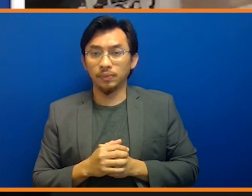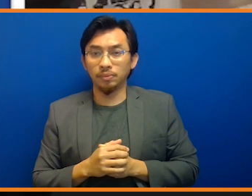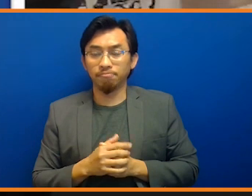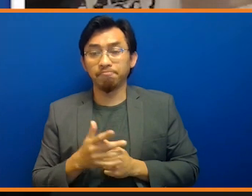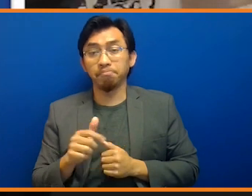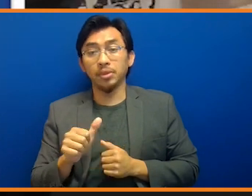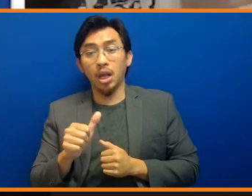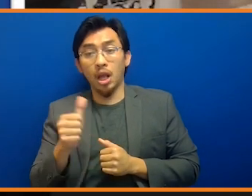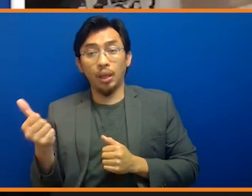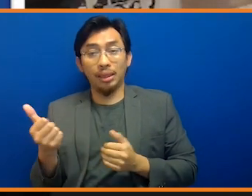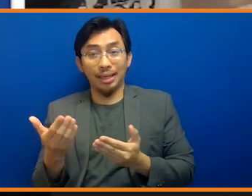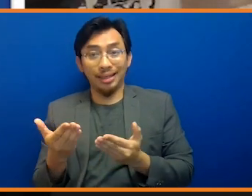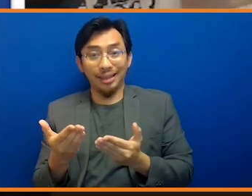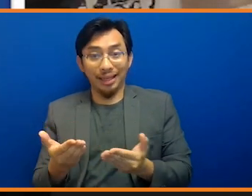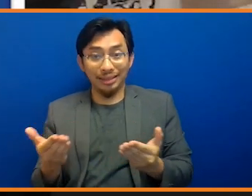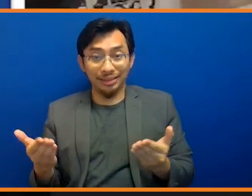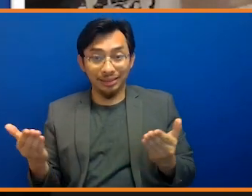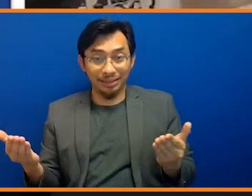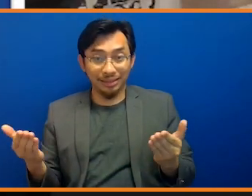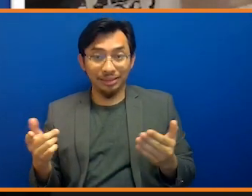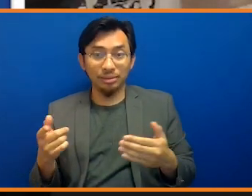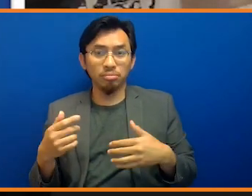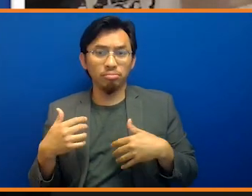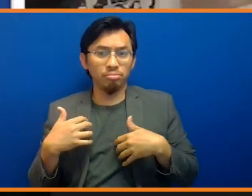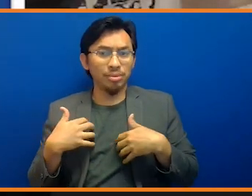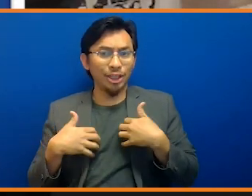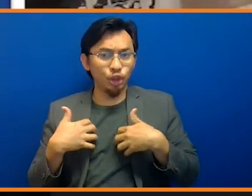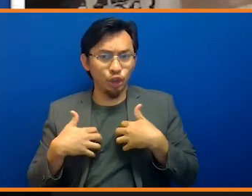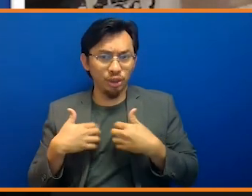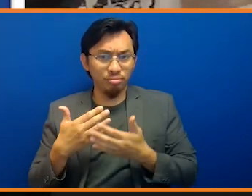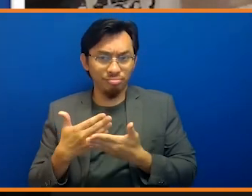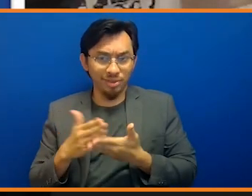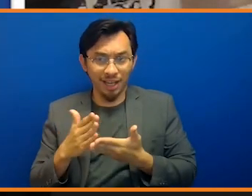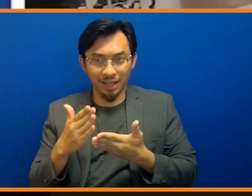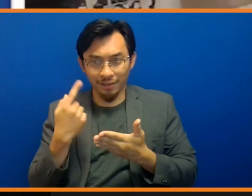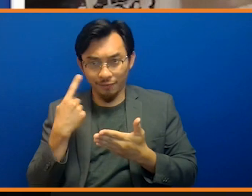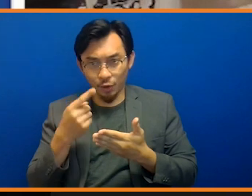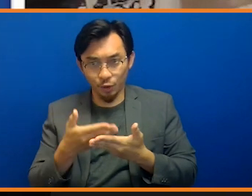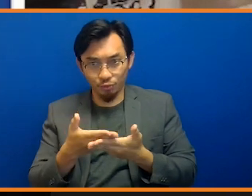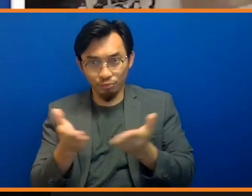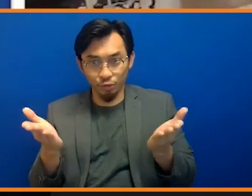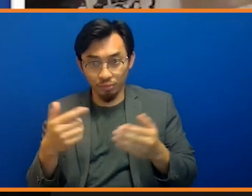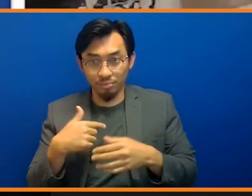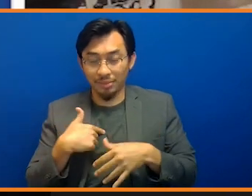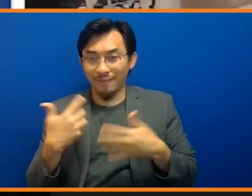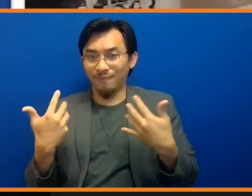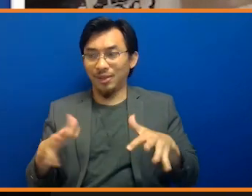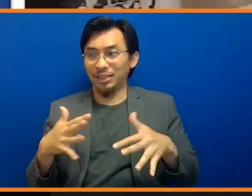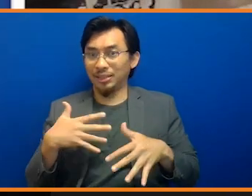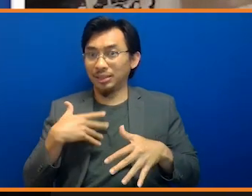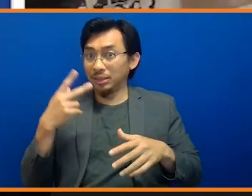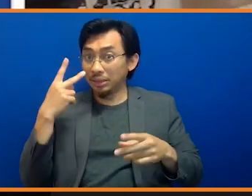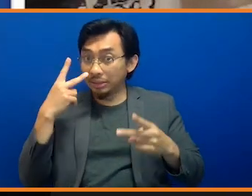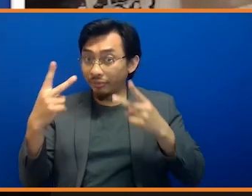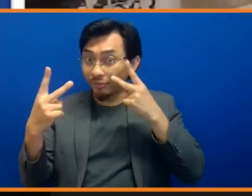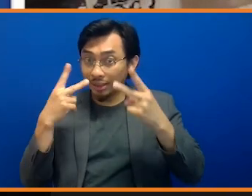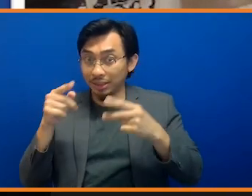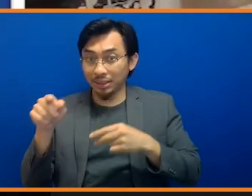Okay, another things that interesting to share to you. I visited